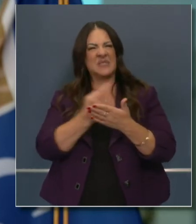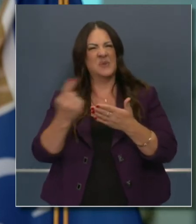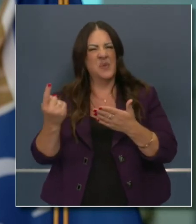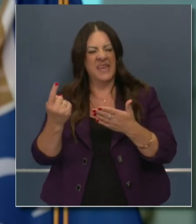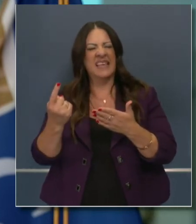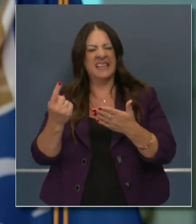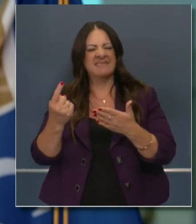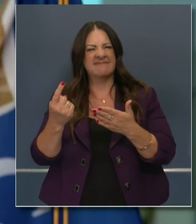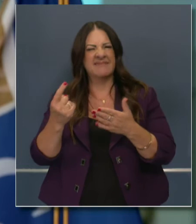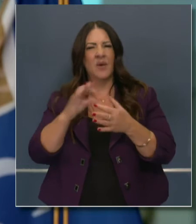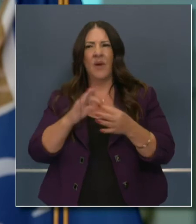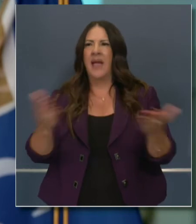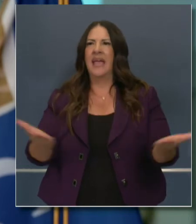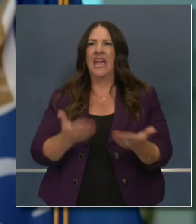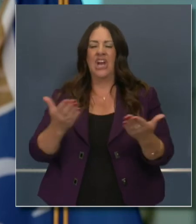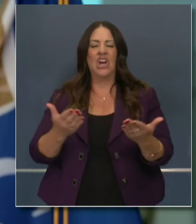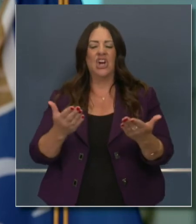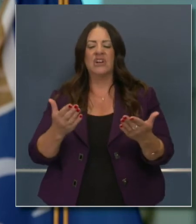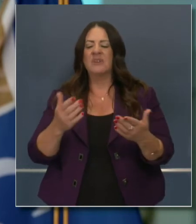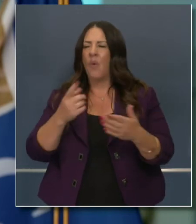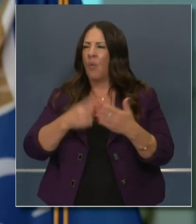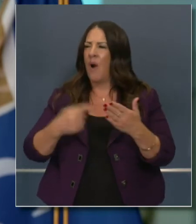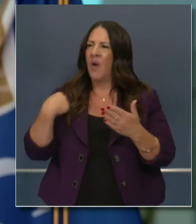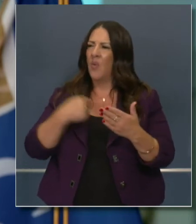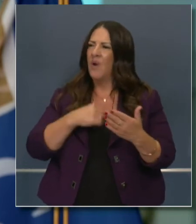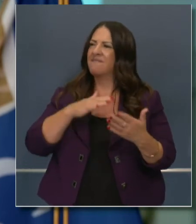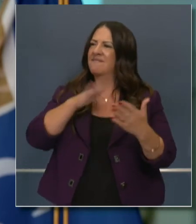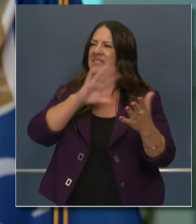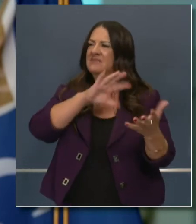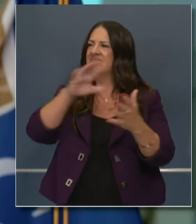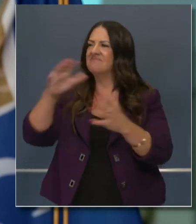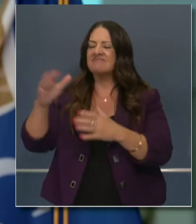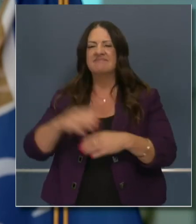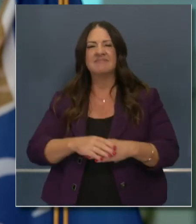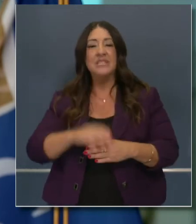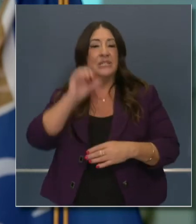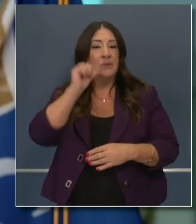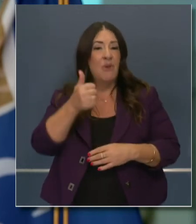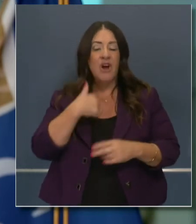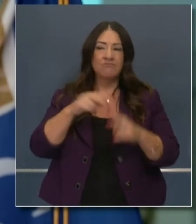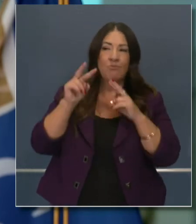the state of these challenges. And tomorrow, look forward